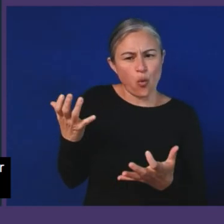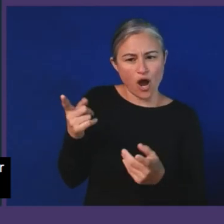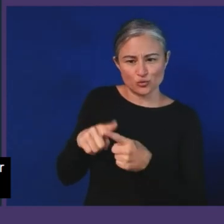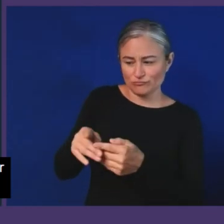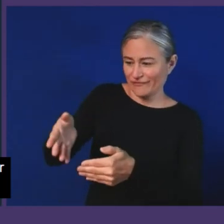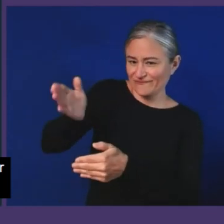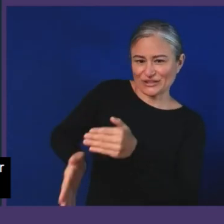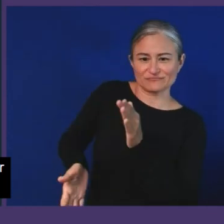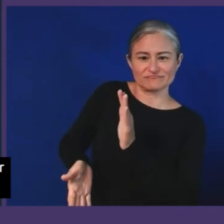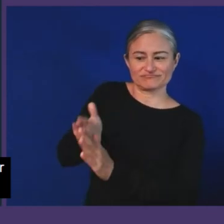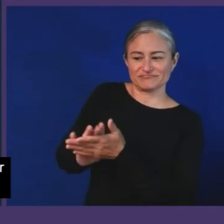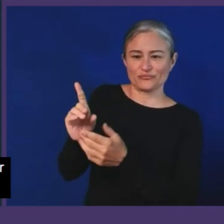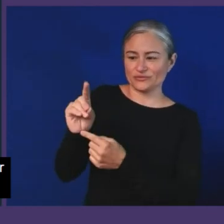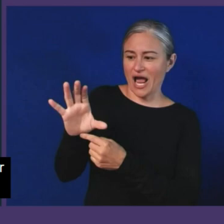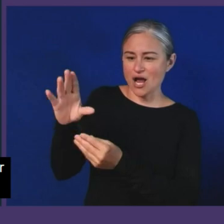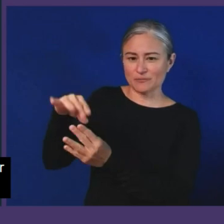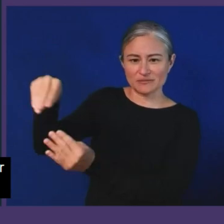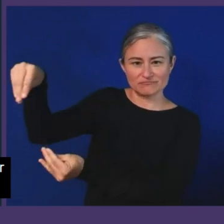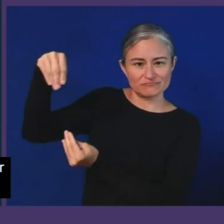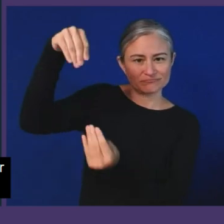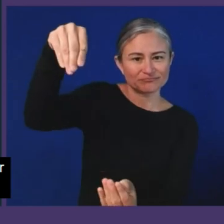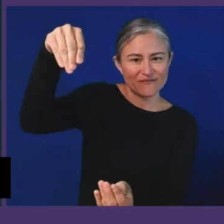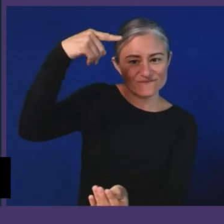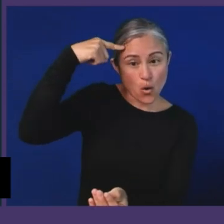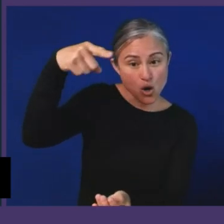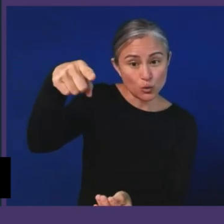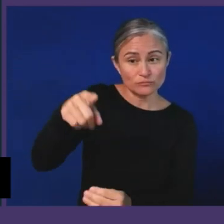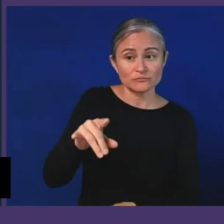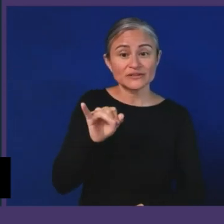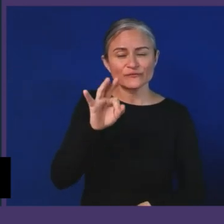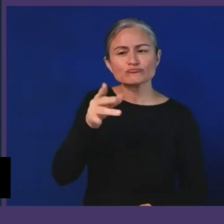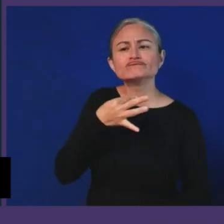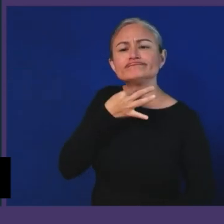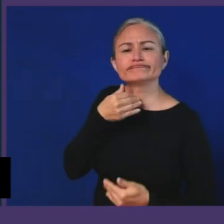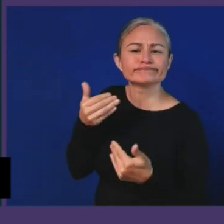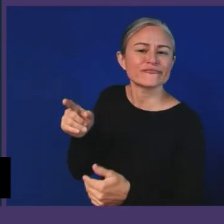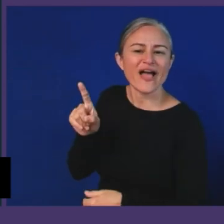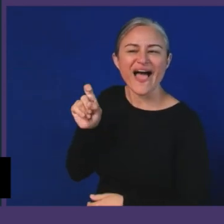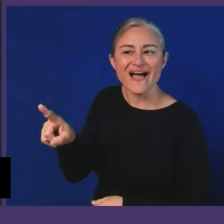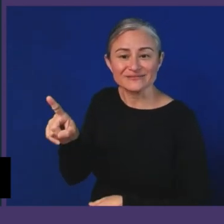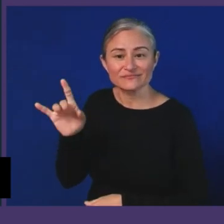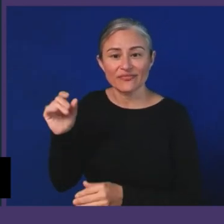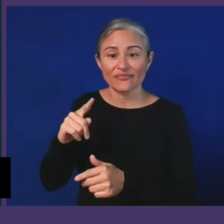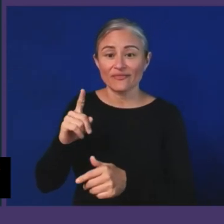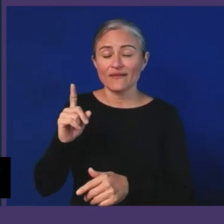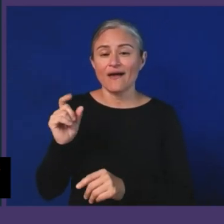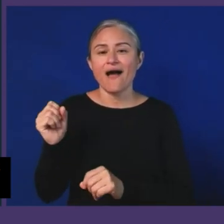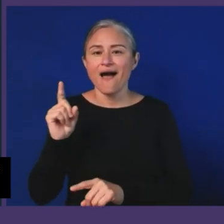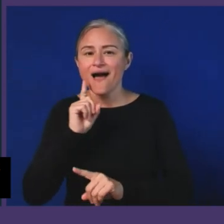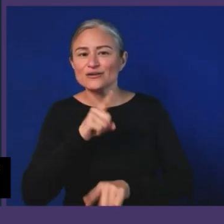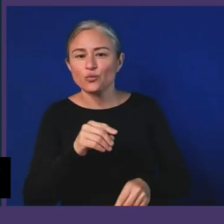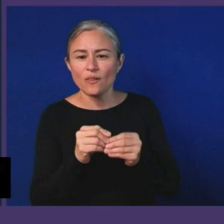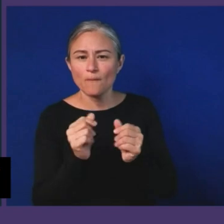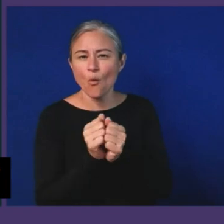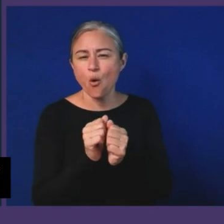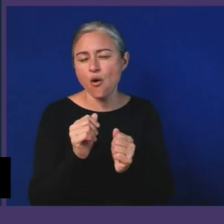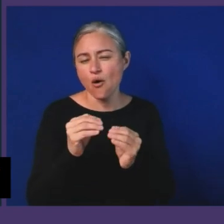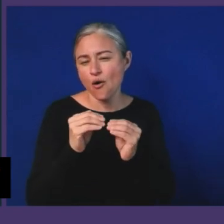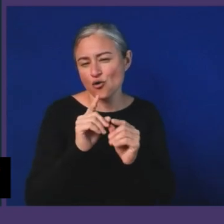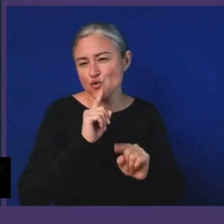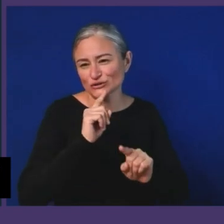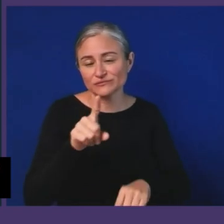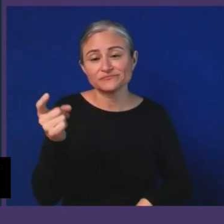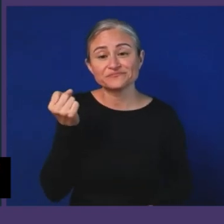will answer questions with more questions. It's just completing what it thinks is a document. However, you can prompt them in a specific way for base models